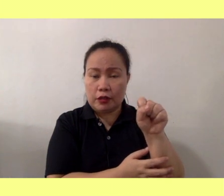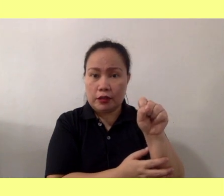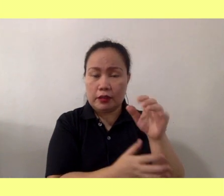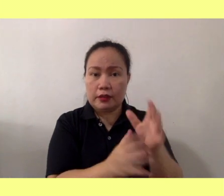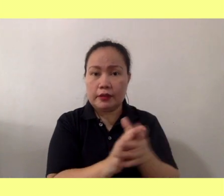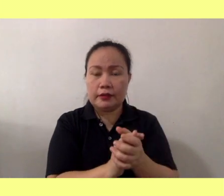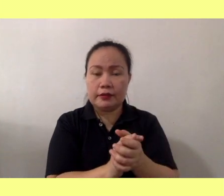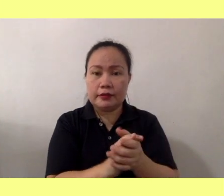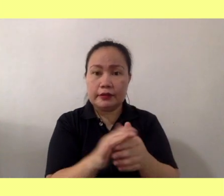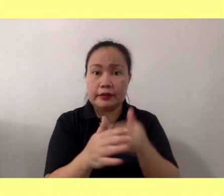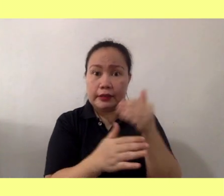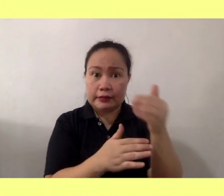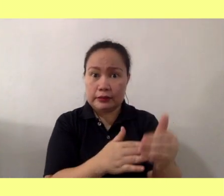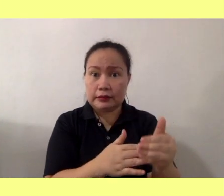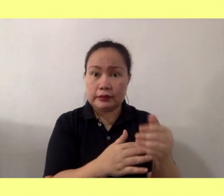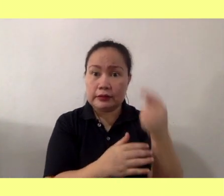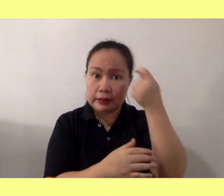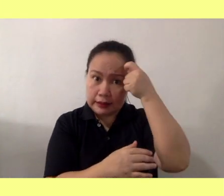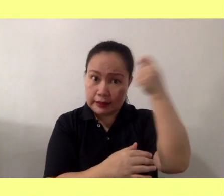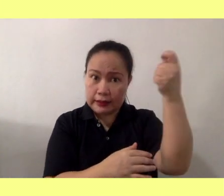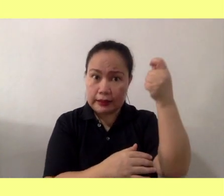three